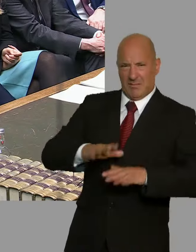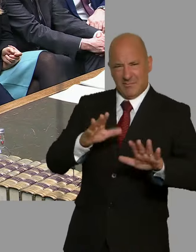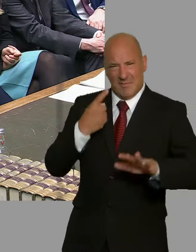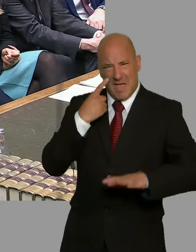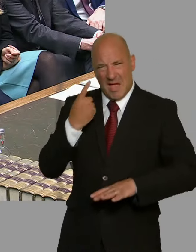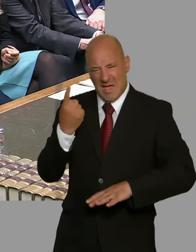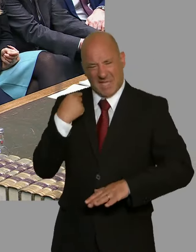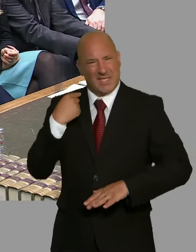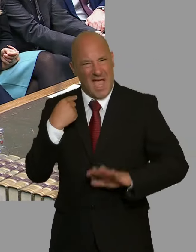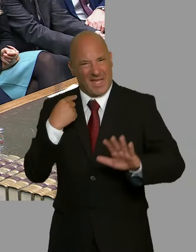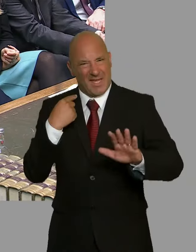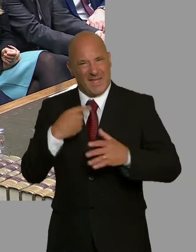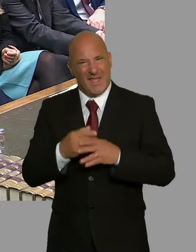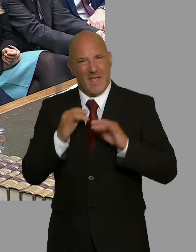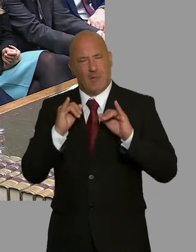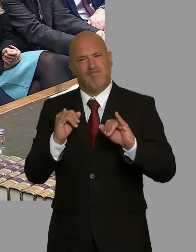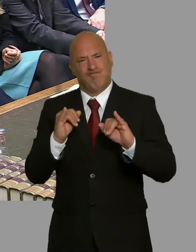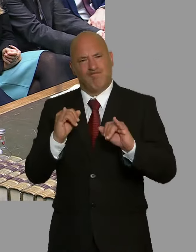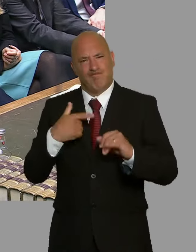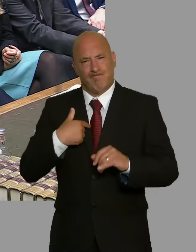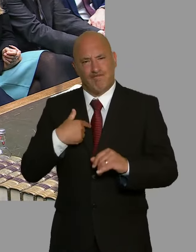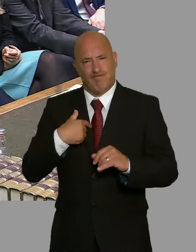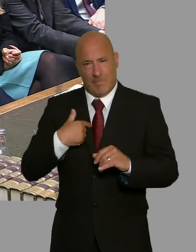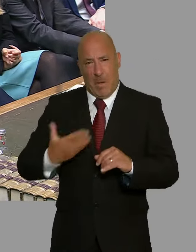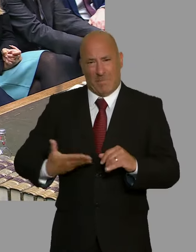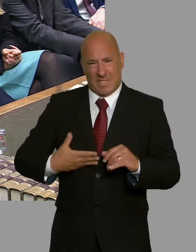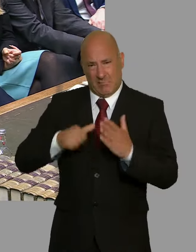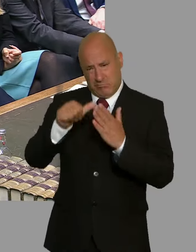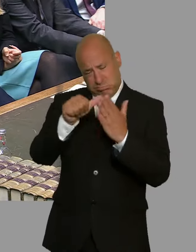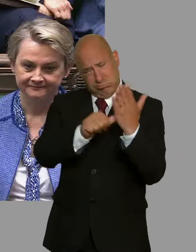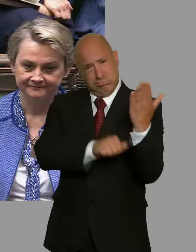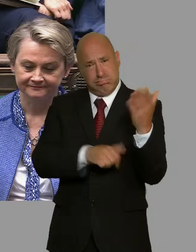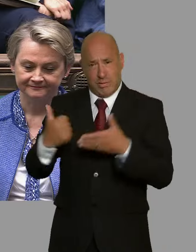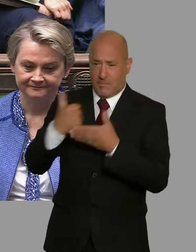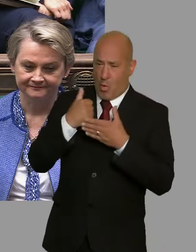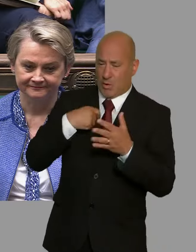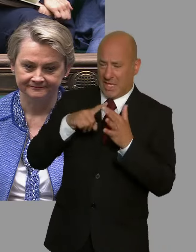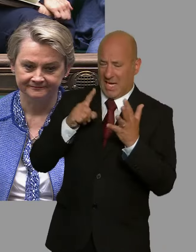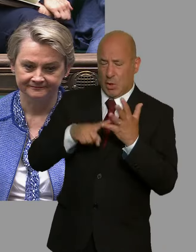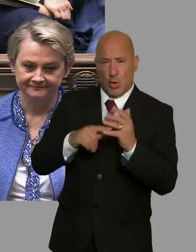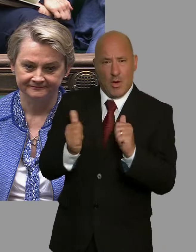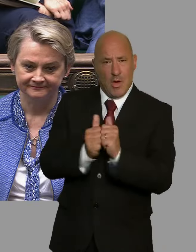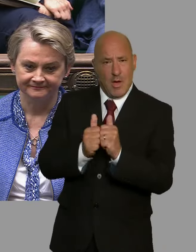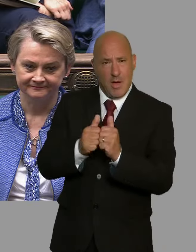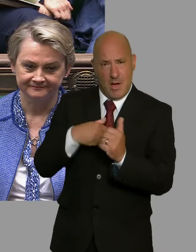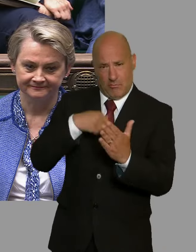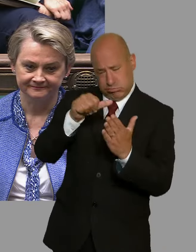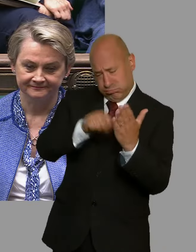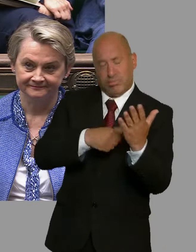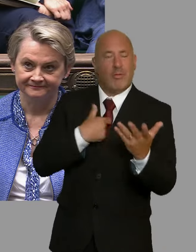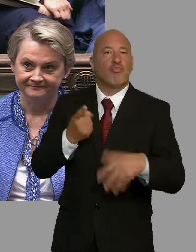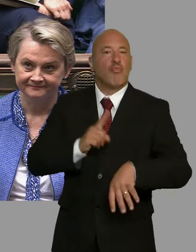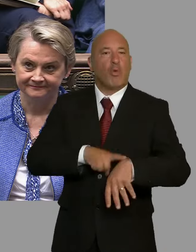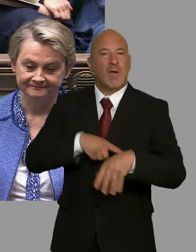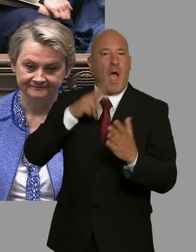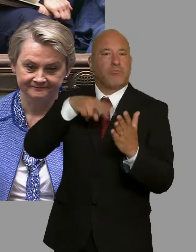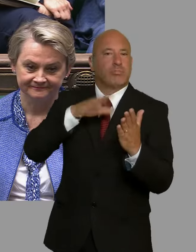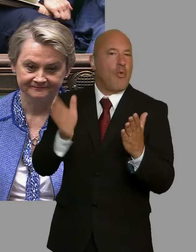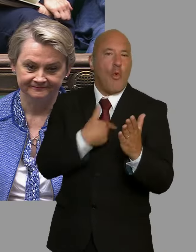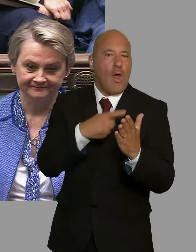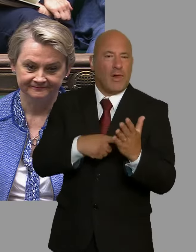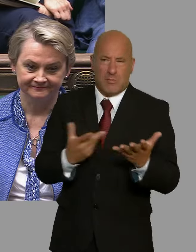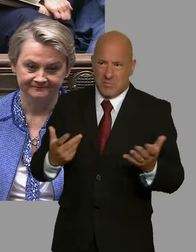time today. It's a long list. I went immediately to Lidl and spoke to the staff in Lidl. They're delighted with the deal we put forward yesterday.